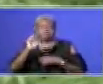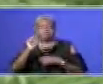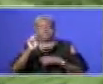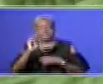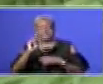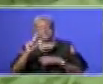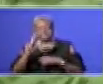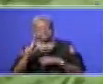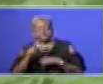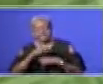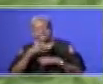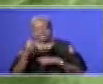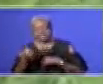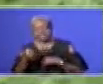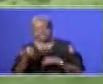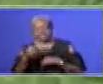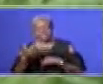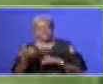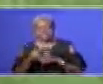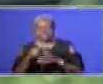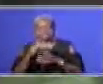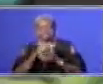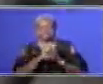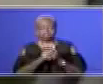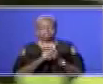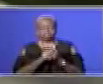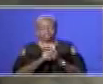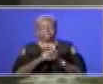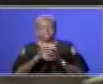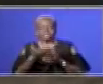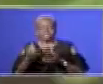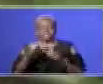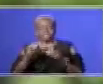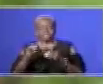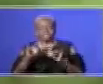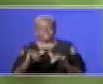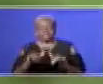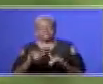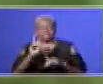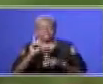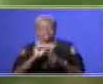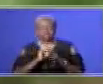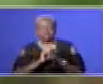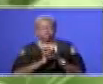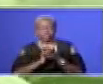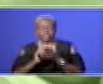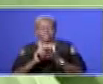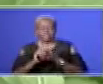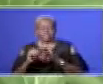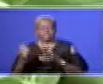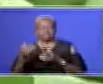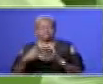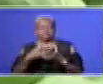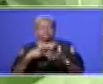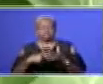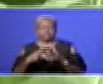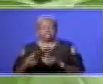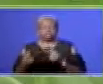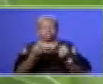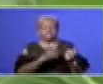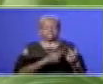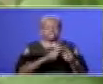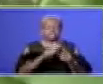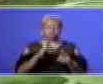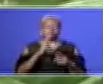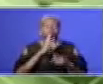crops. Nautilus says these seedlings are kept there for 2 weeks before being transferred to a waterbed where it will be brought to maturity.